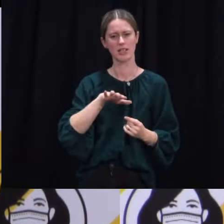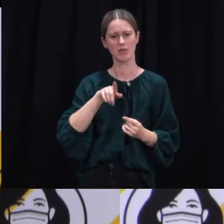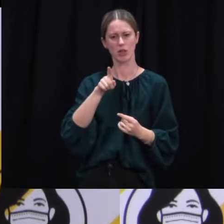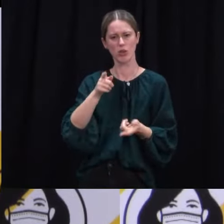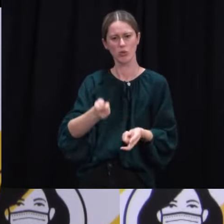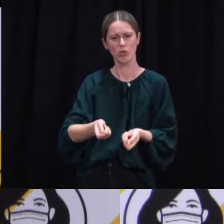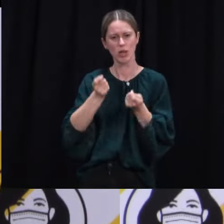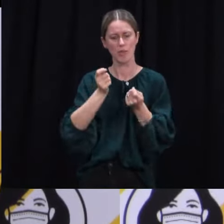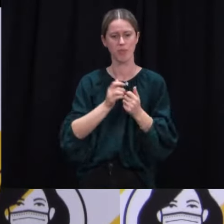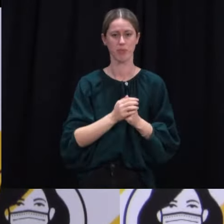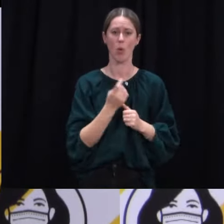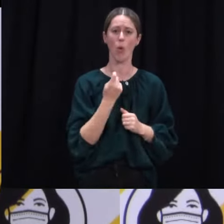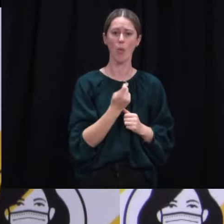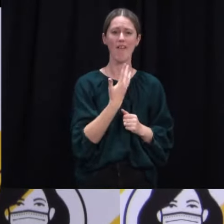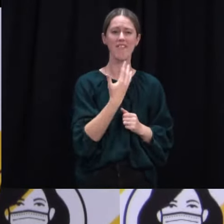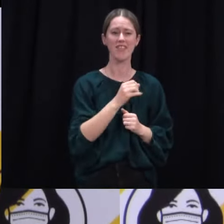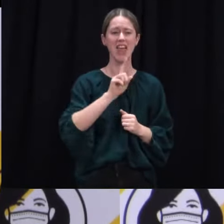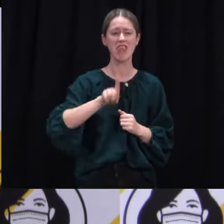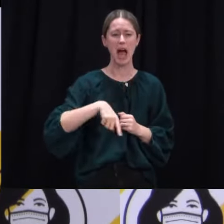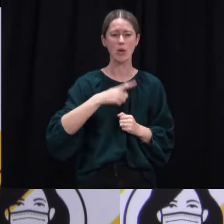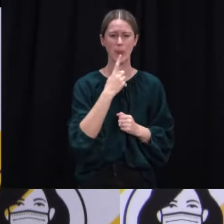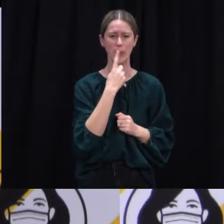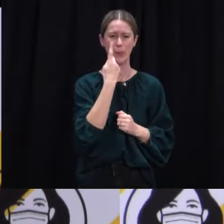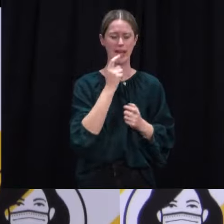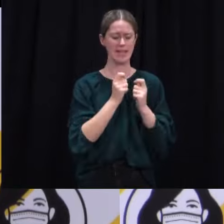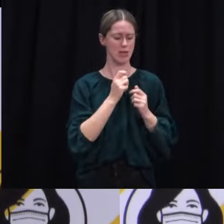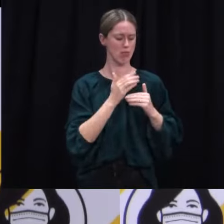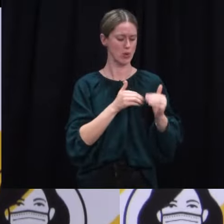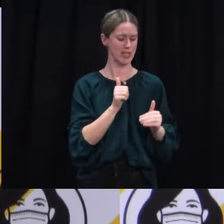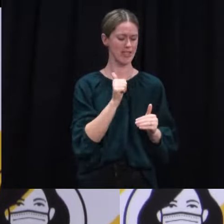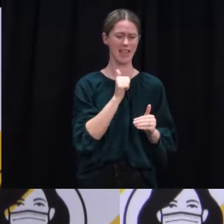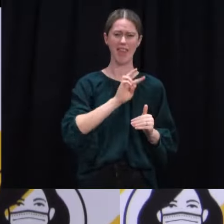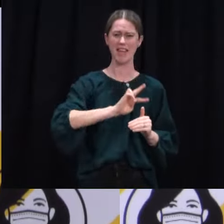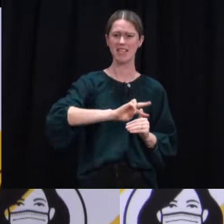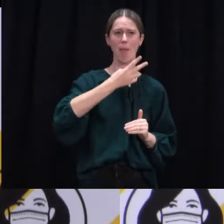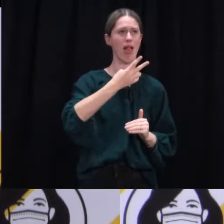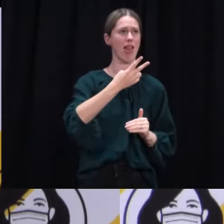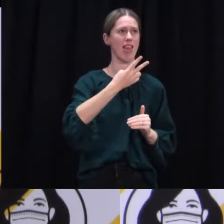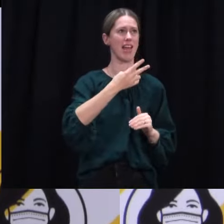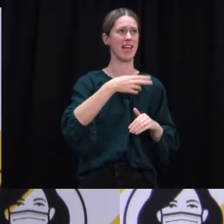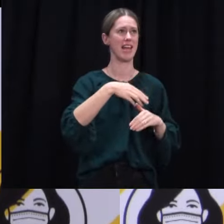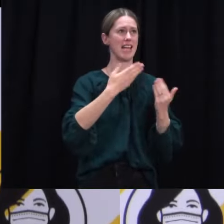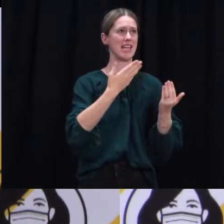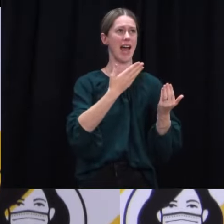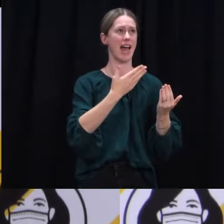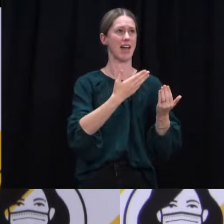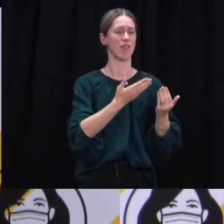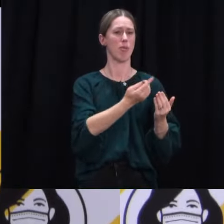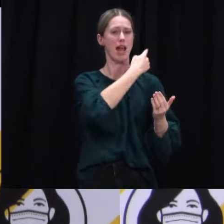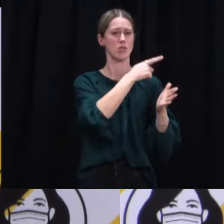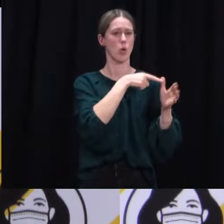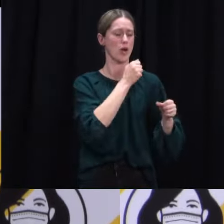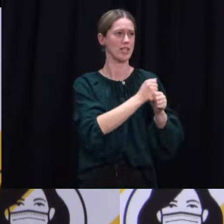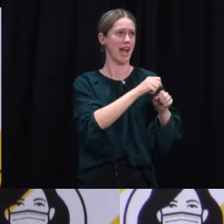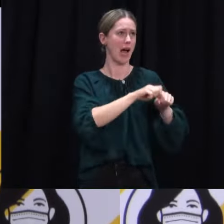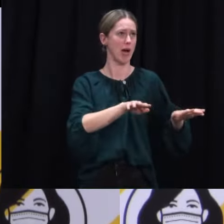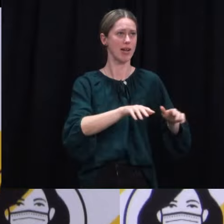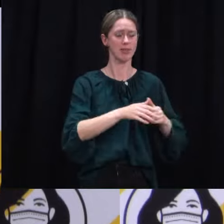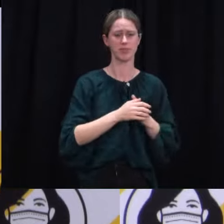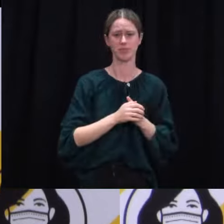out. Nearly 50,000 tests processed yesterday, more than twice the greatest day in the August outbreak last year.